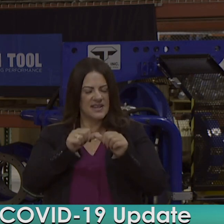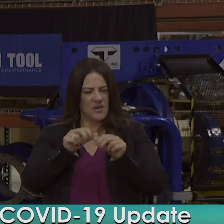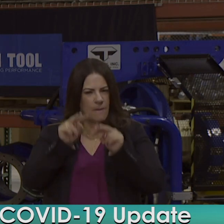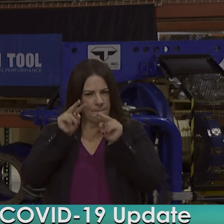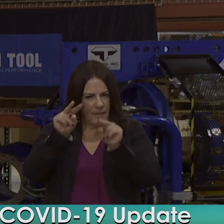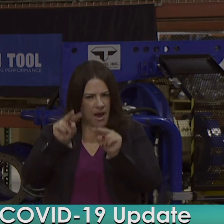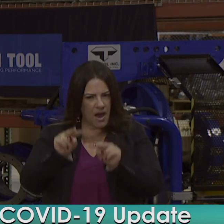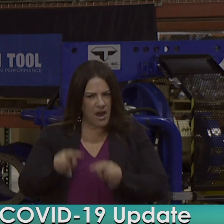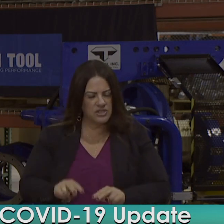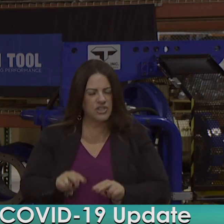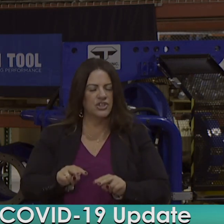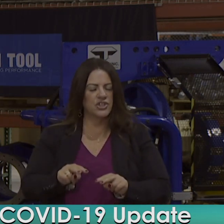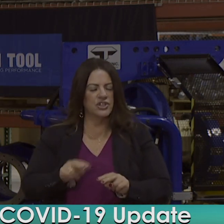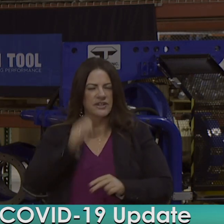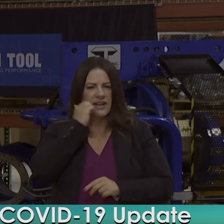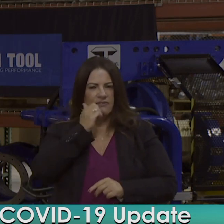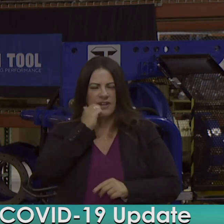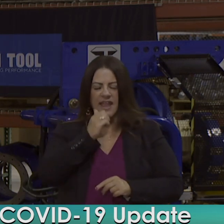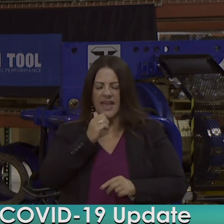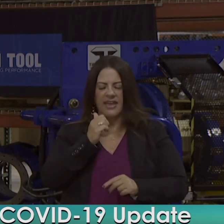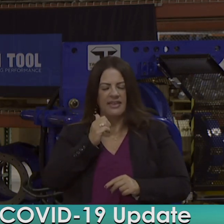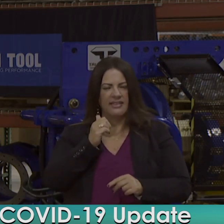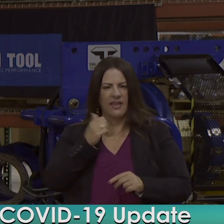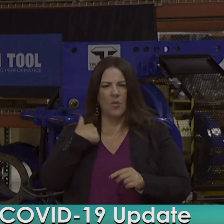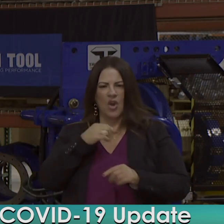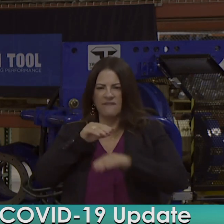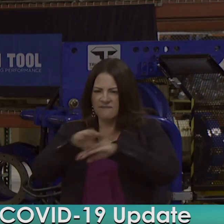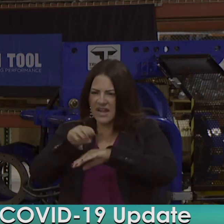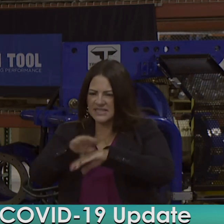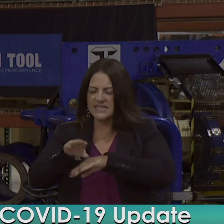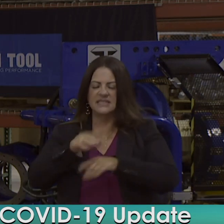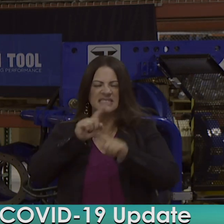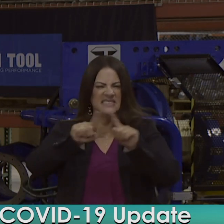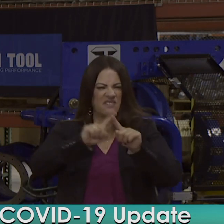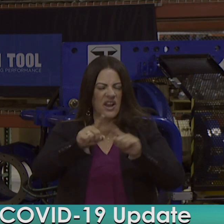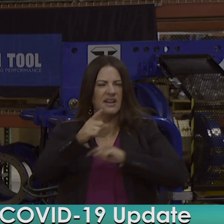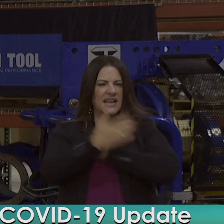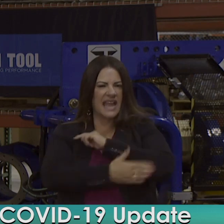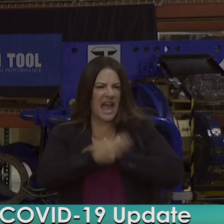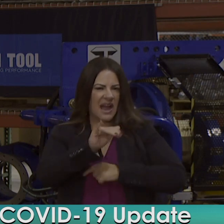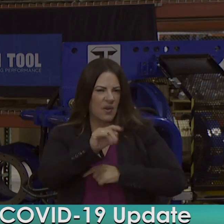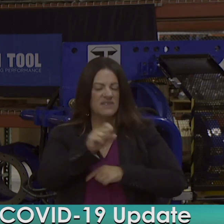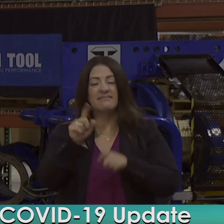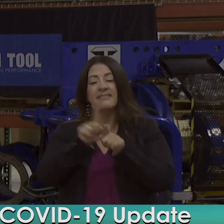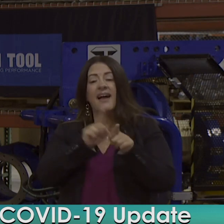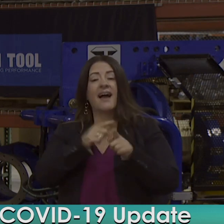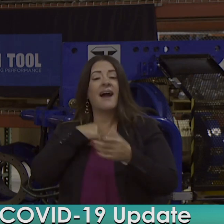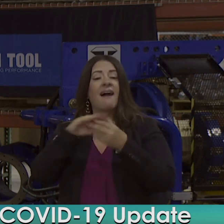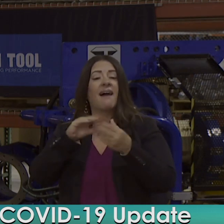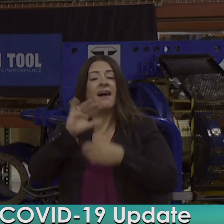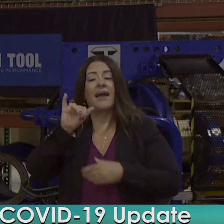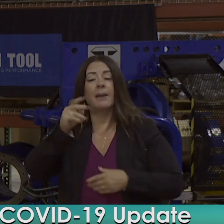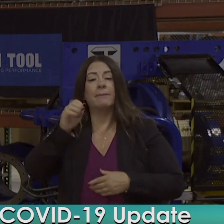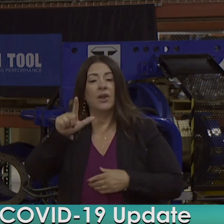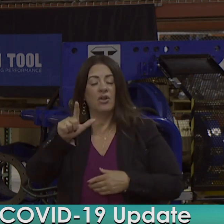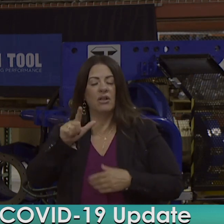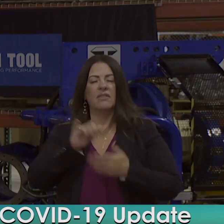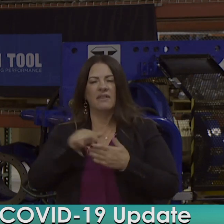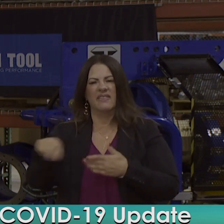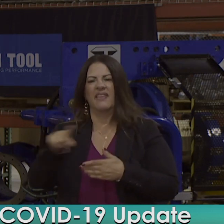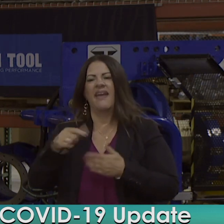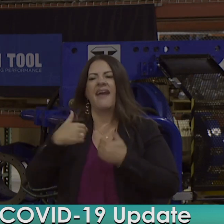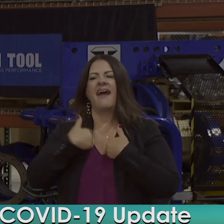in real time. We are advising and encouraging counties like Imperial that have conditions that have